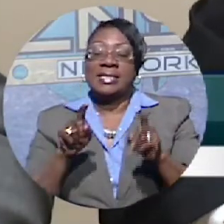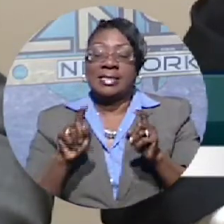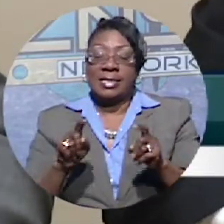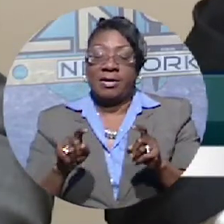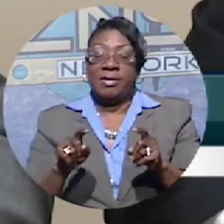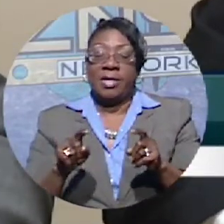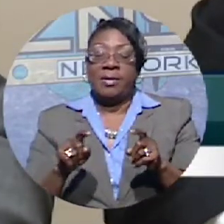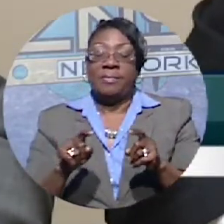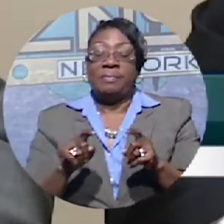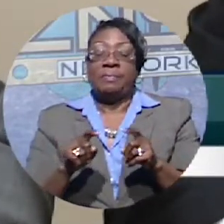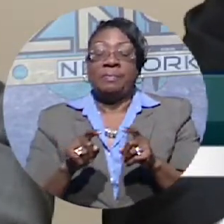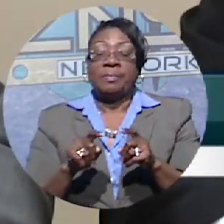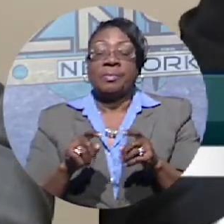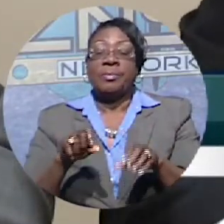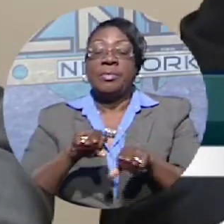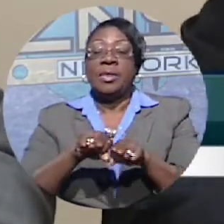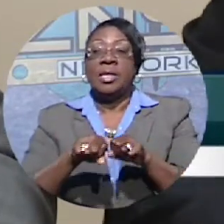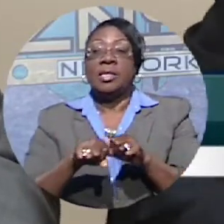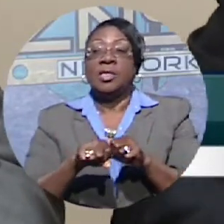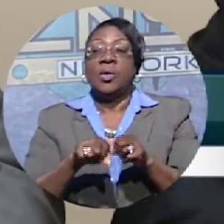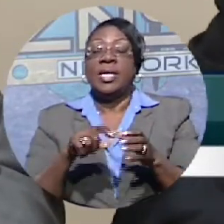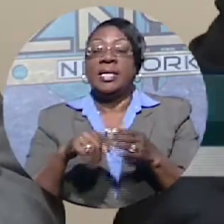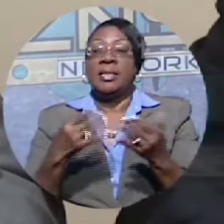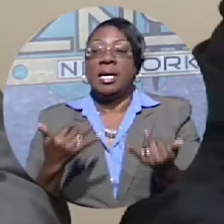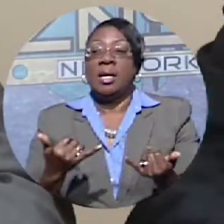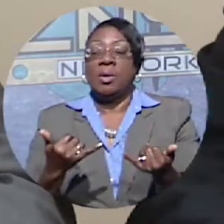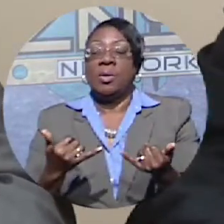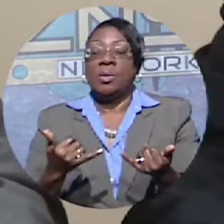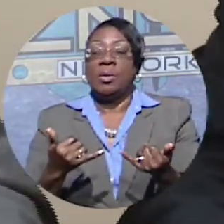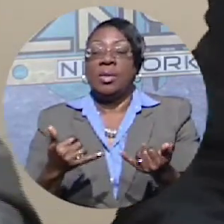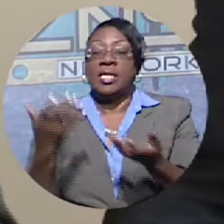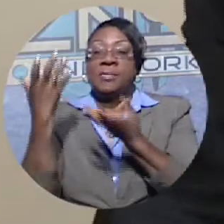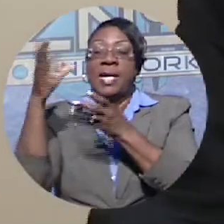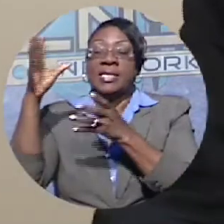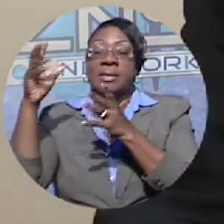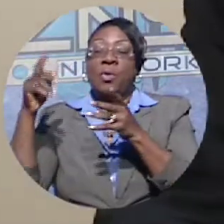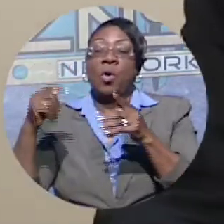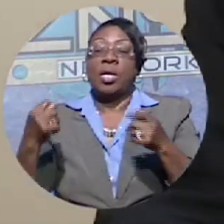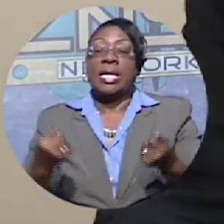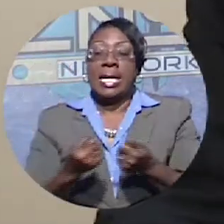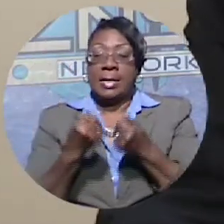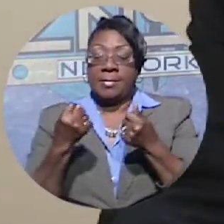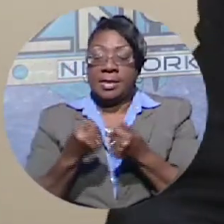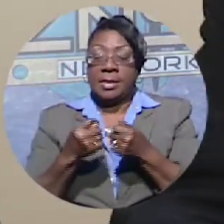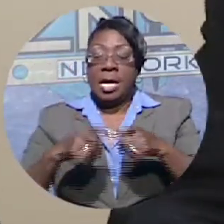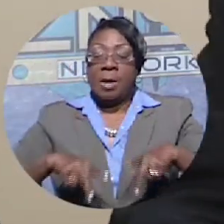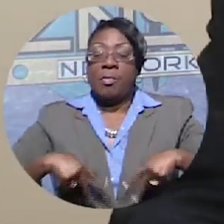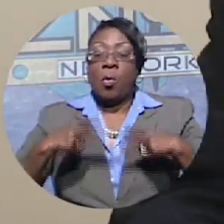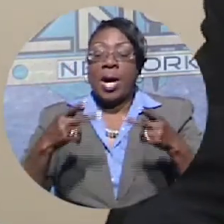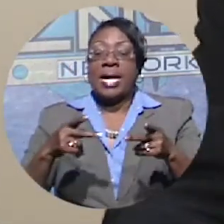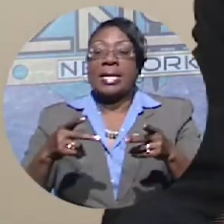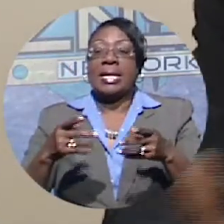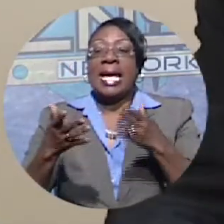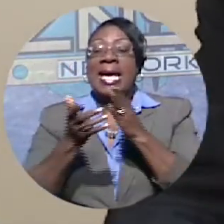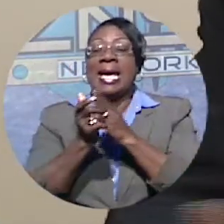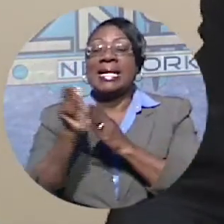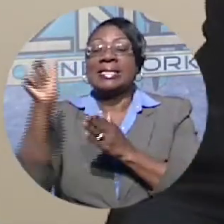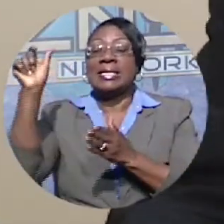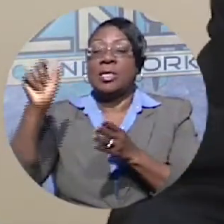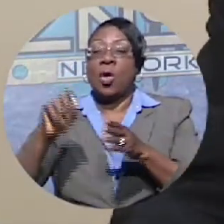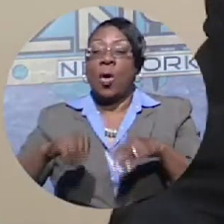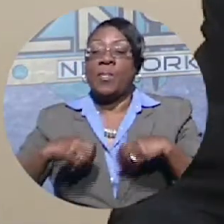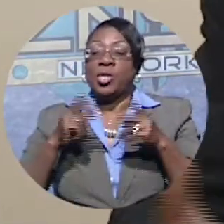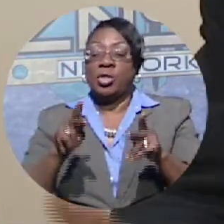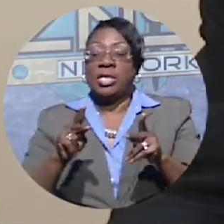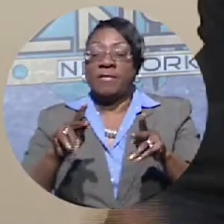would like them to do. And in this case, this basketball tournament, I think, provides an excellent opportunity for young